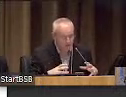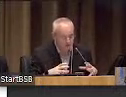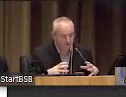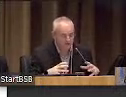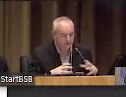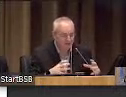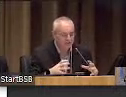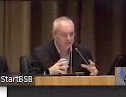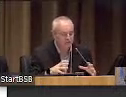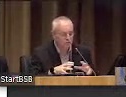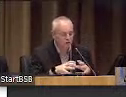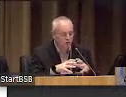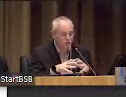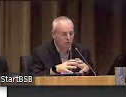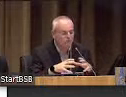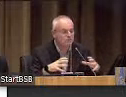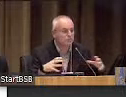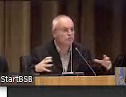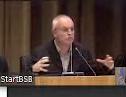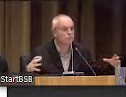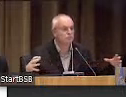which we are a part,